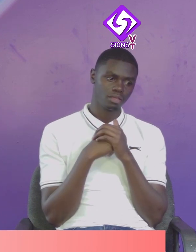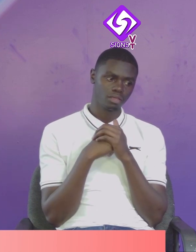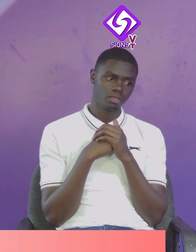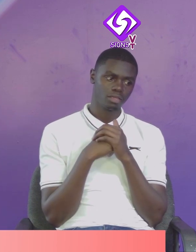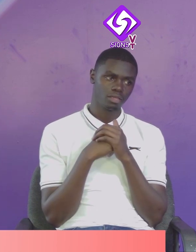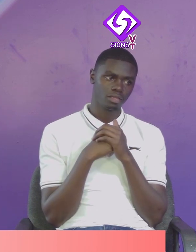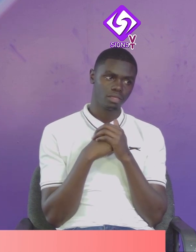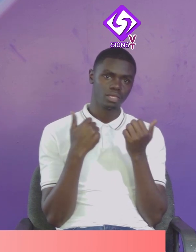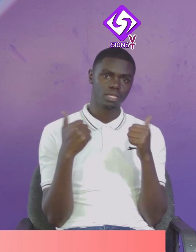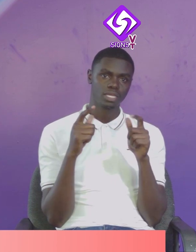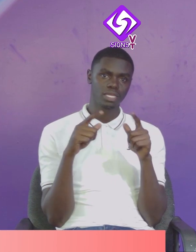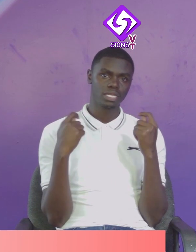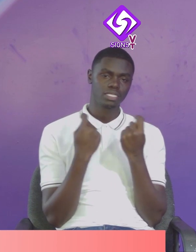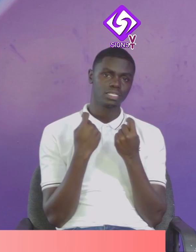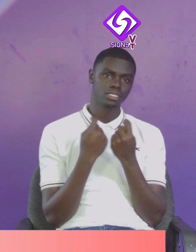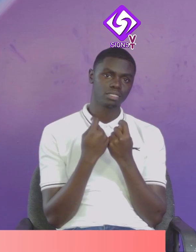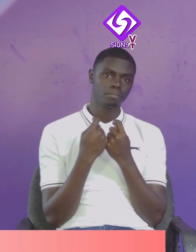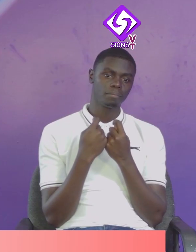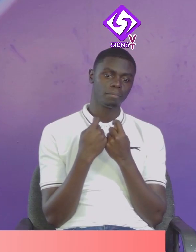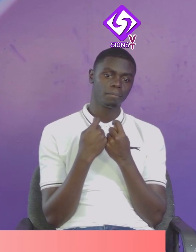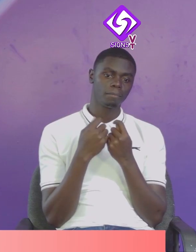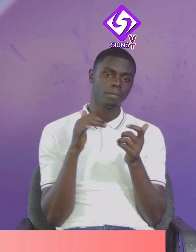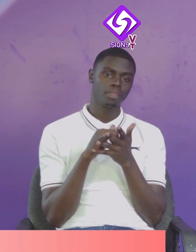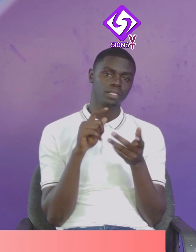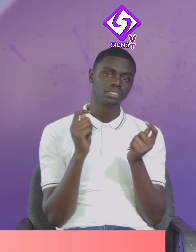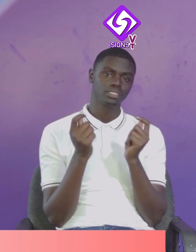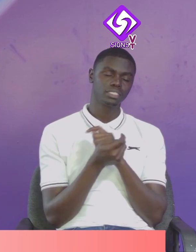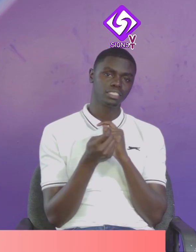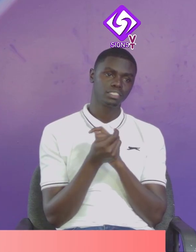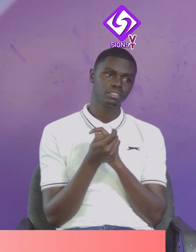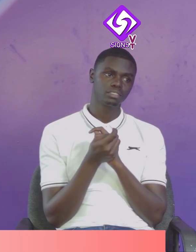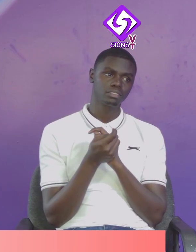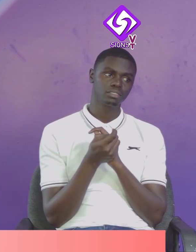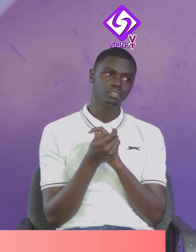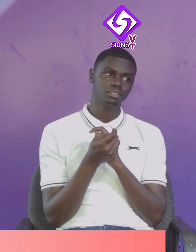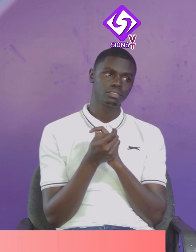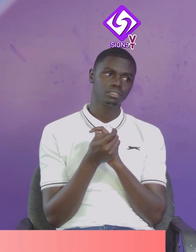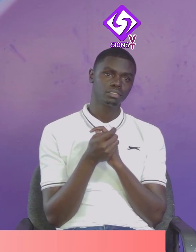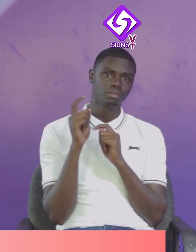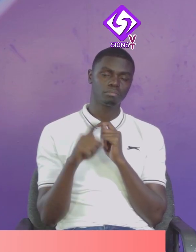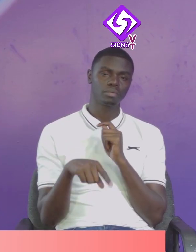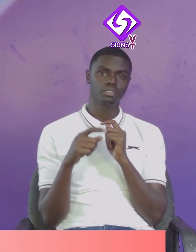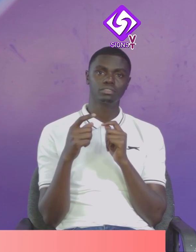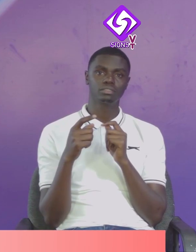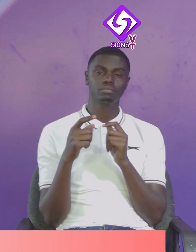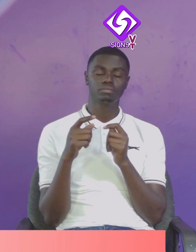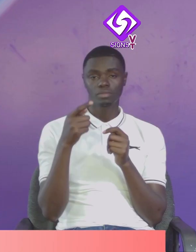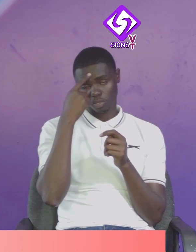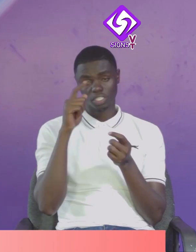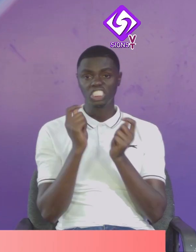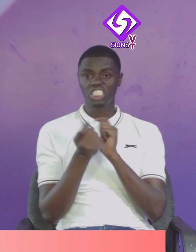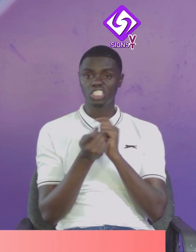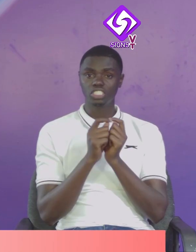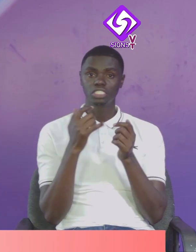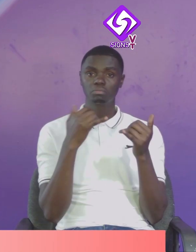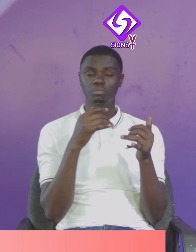team that changes the coach or changes the staff must have ups and downs, Right. before they settle in very